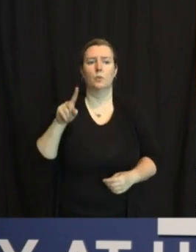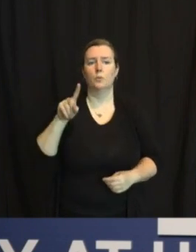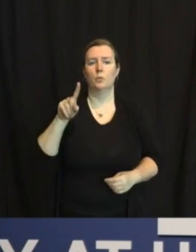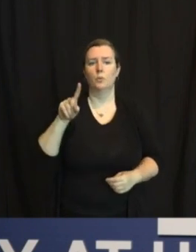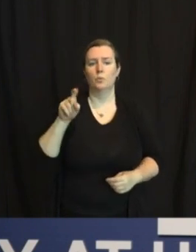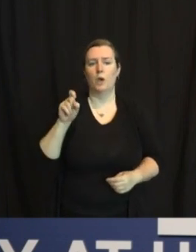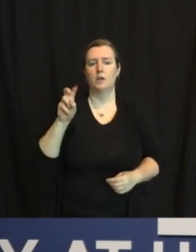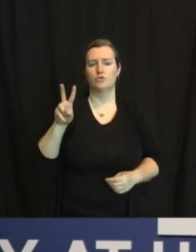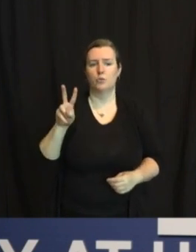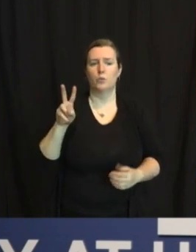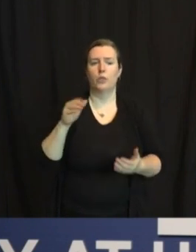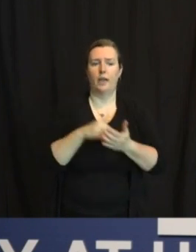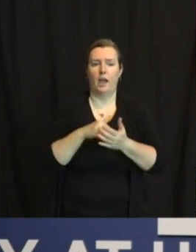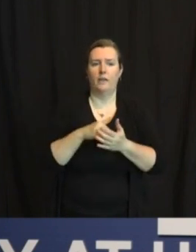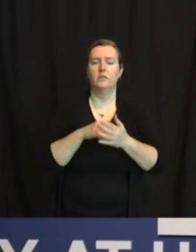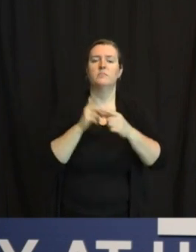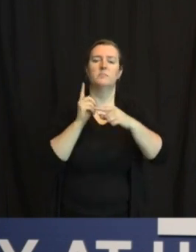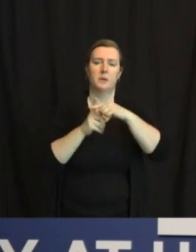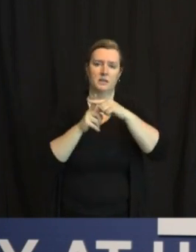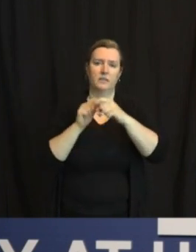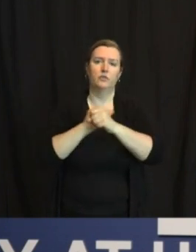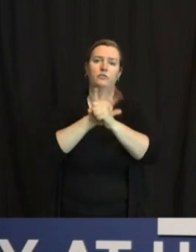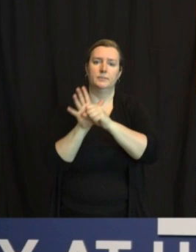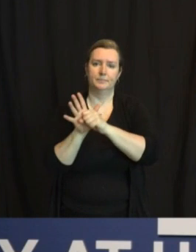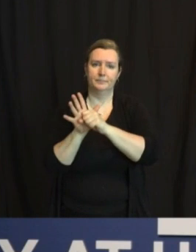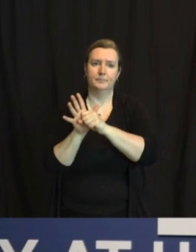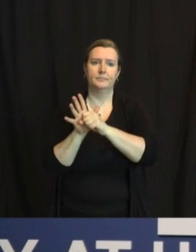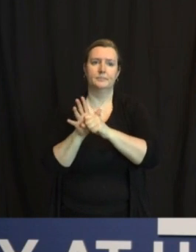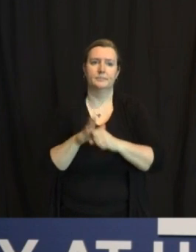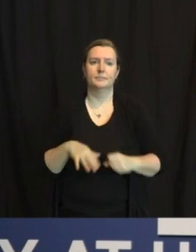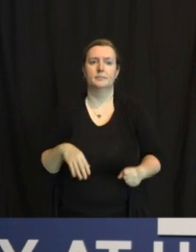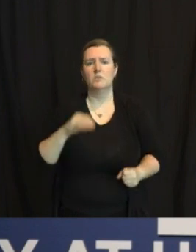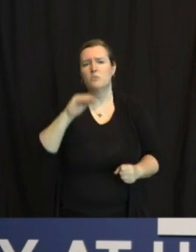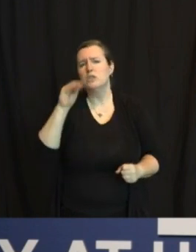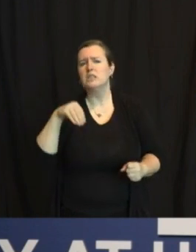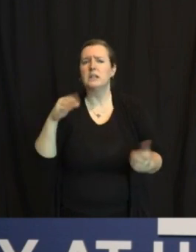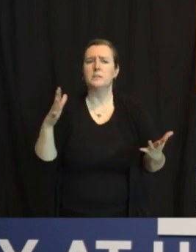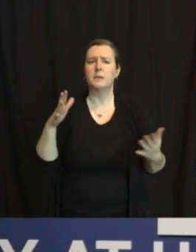102,846 are positive, for a positivity rate of